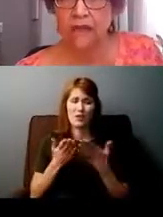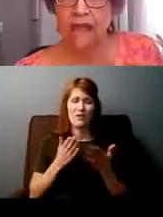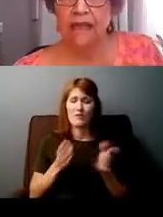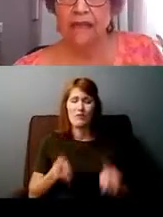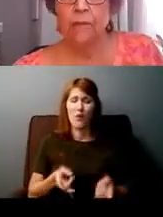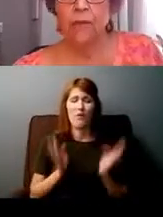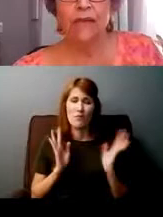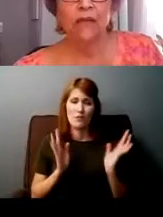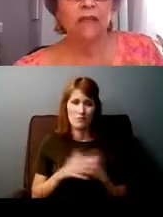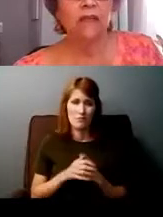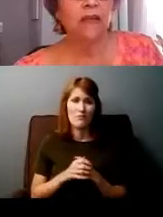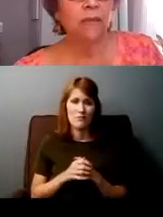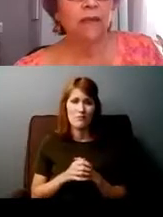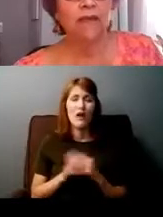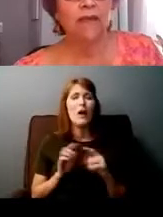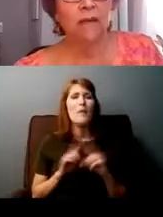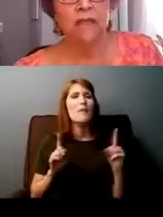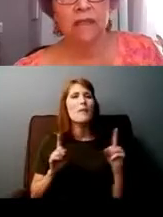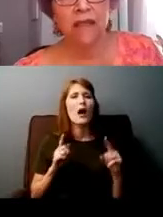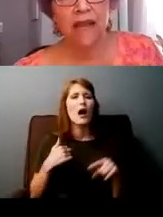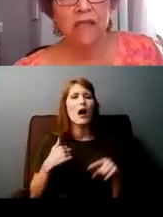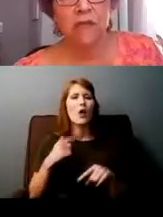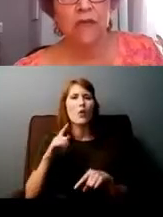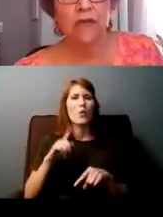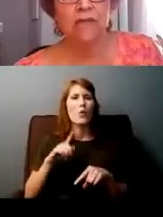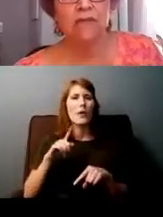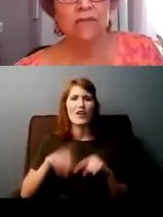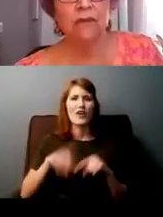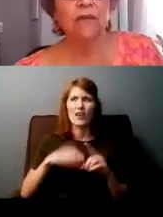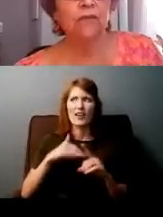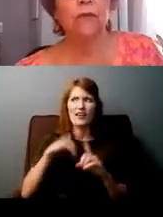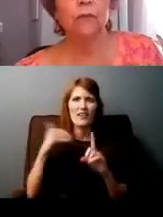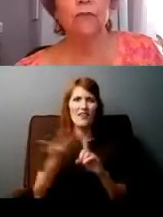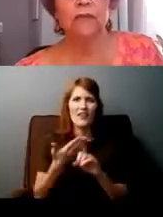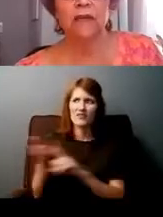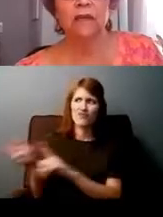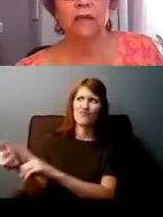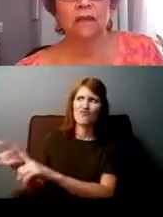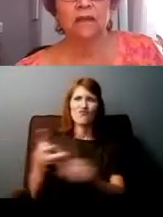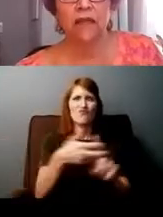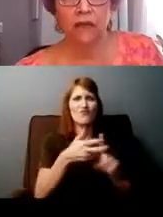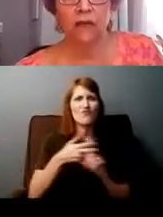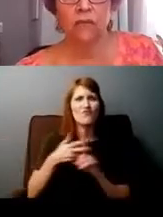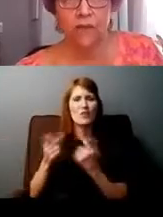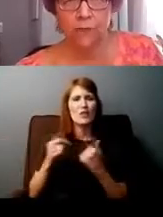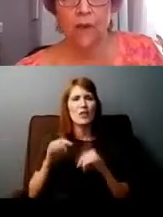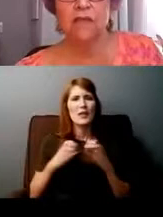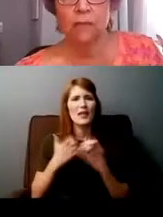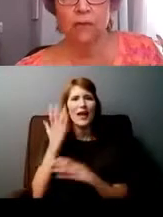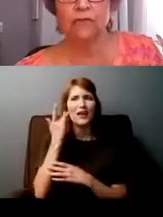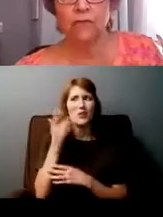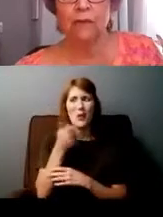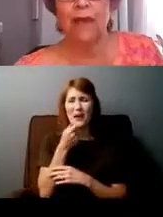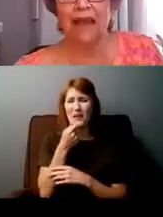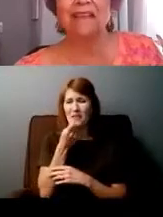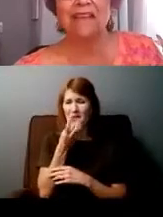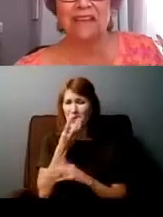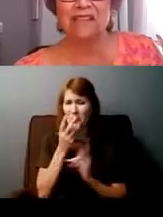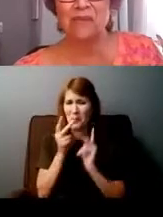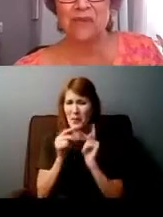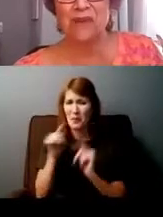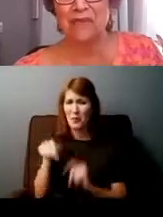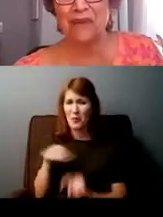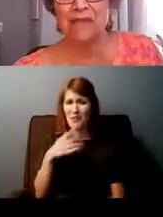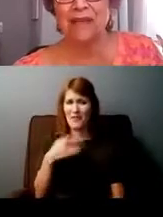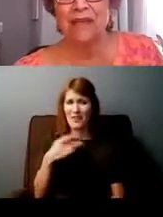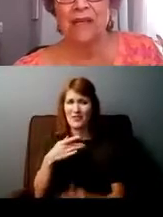horrible, but we couldn't get anybody to come to the class because very few people think that they're responsible for the bad